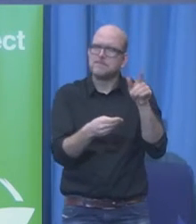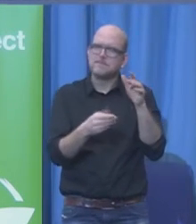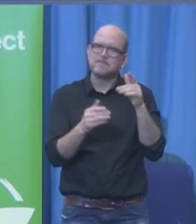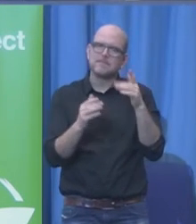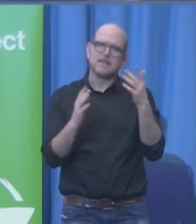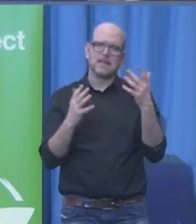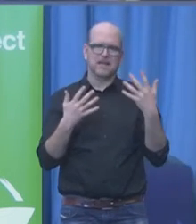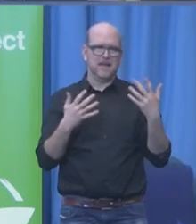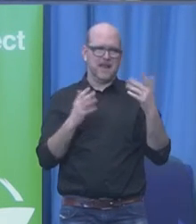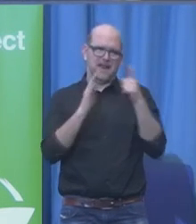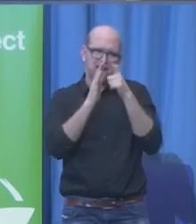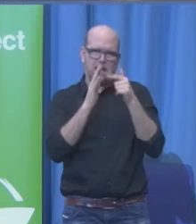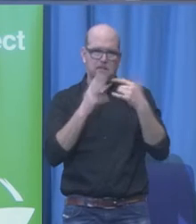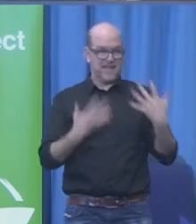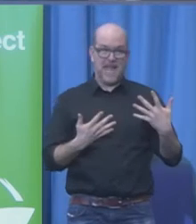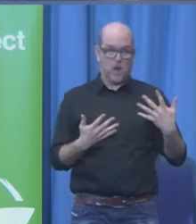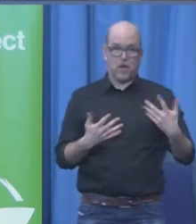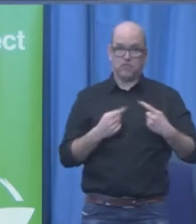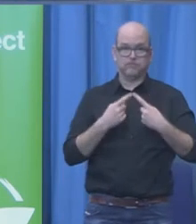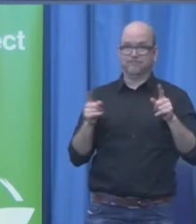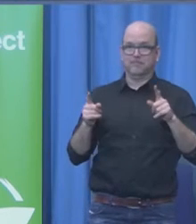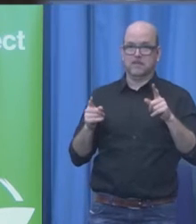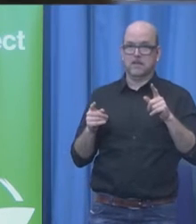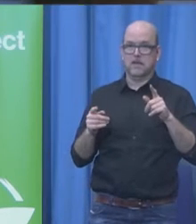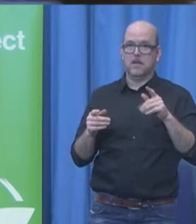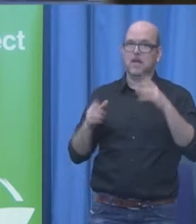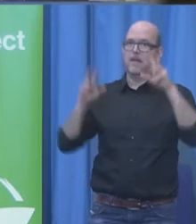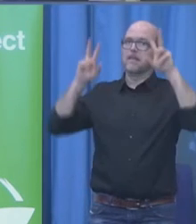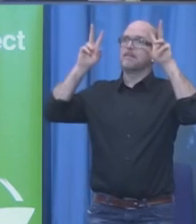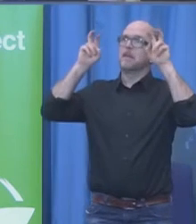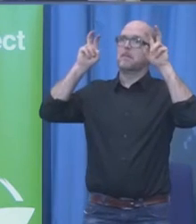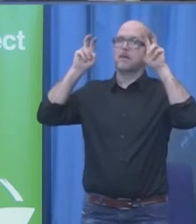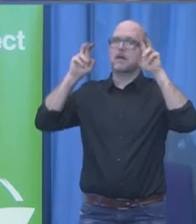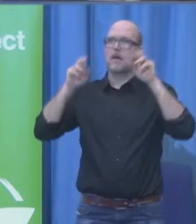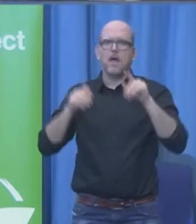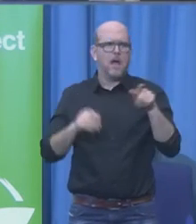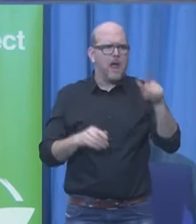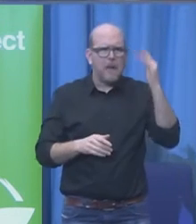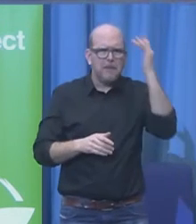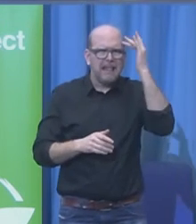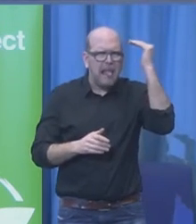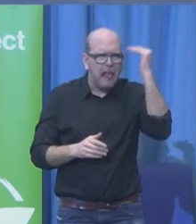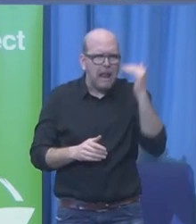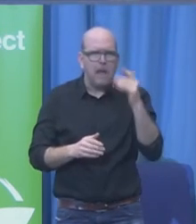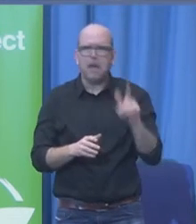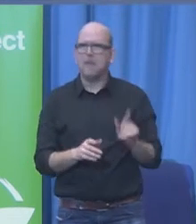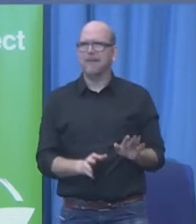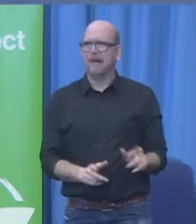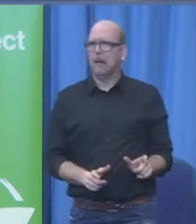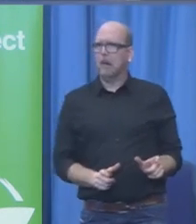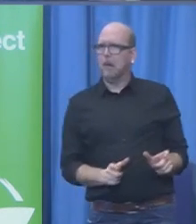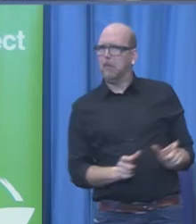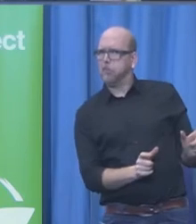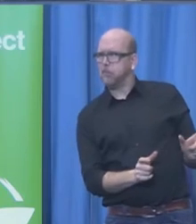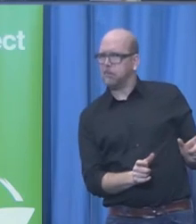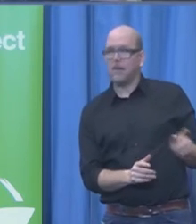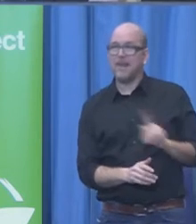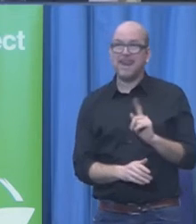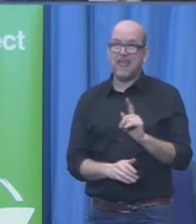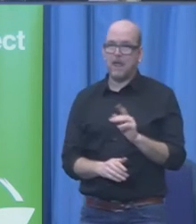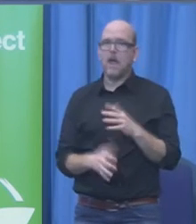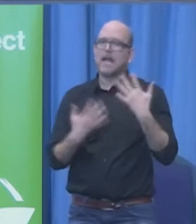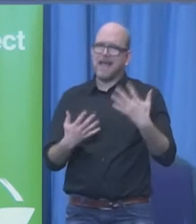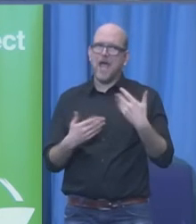no roadblocks remaining. So it's just a matter of just crossing the T's